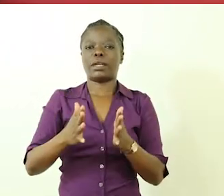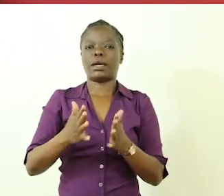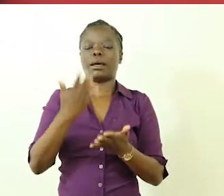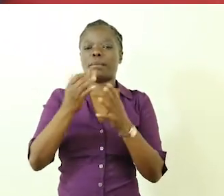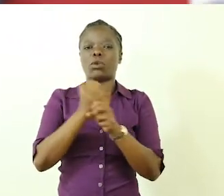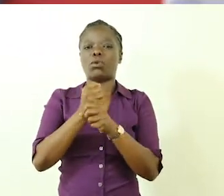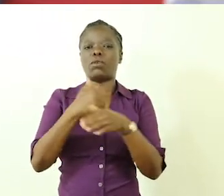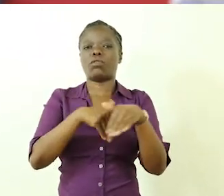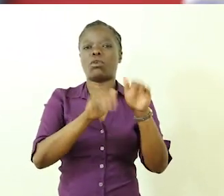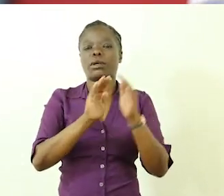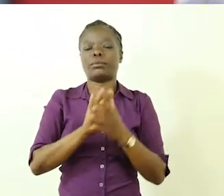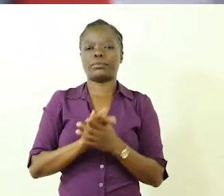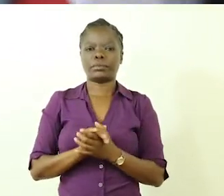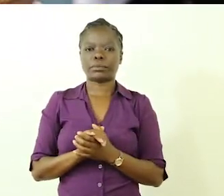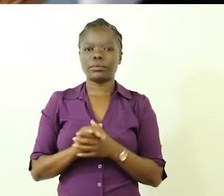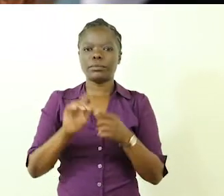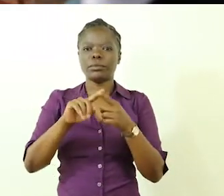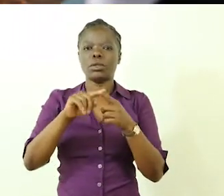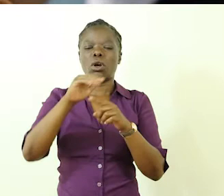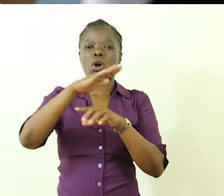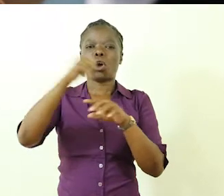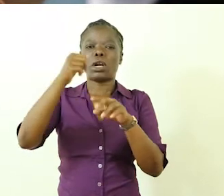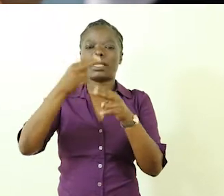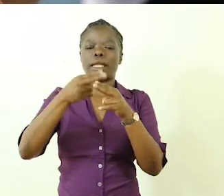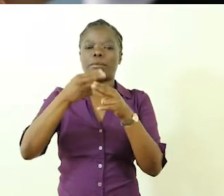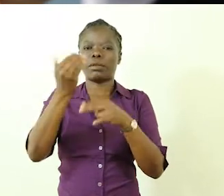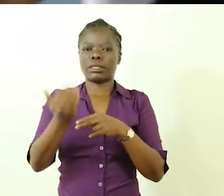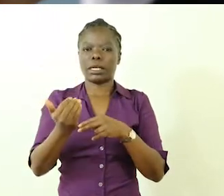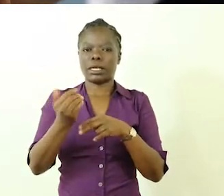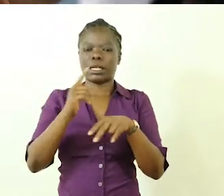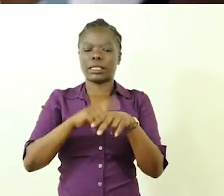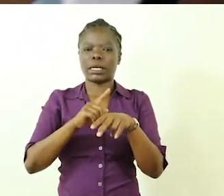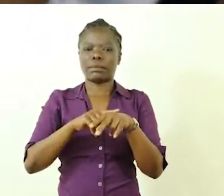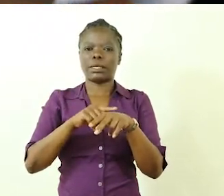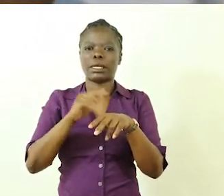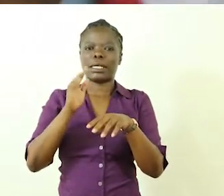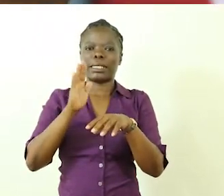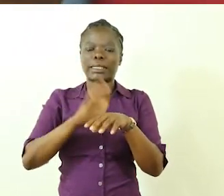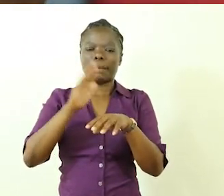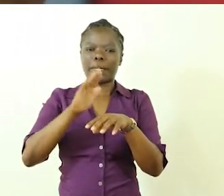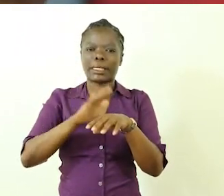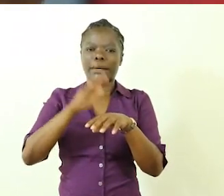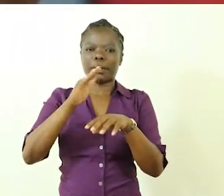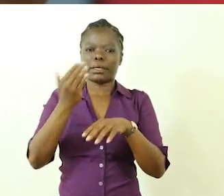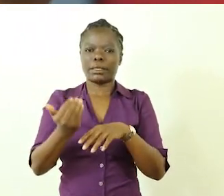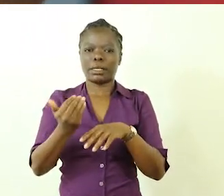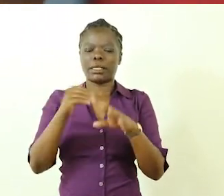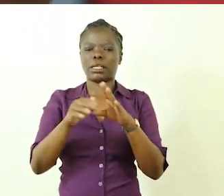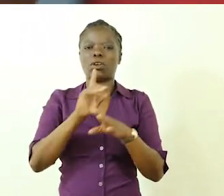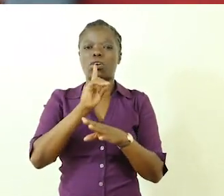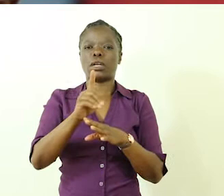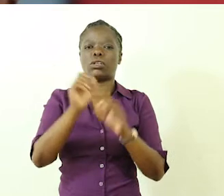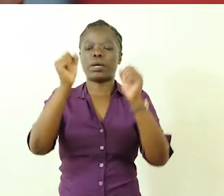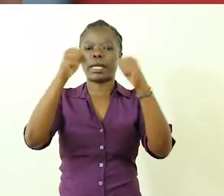intervener may do the following. Call the name of the child while tapping the same child in order